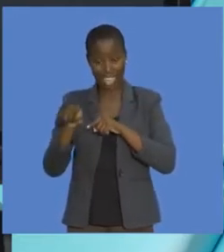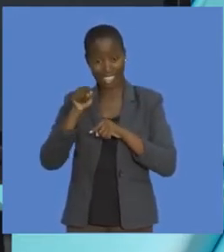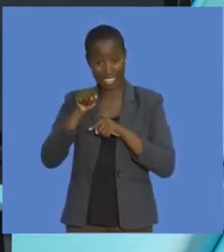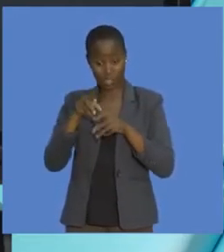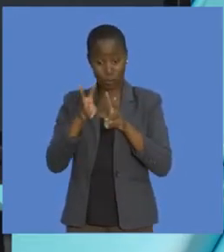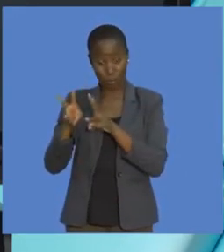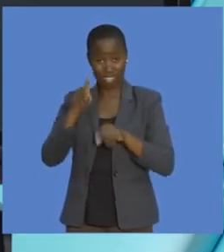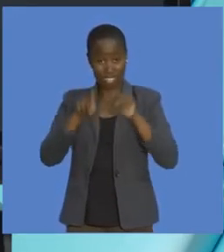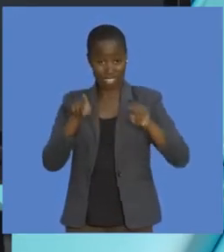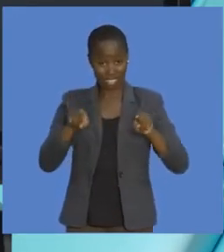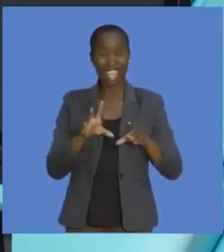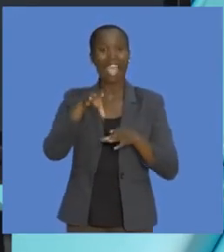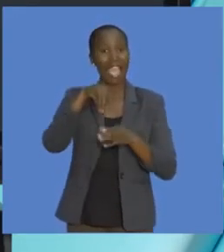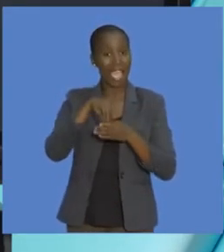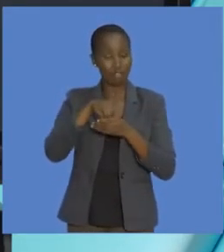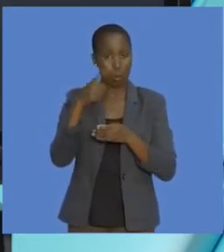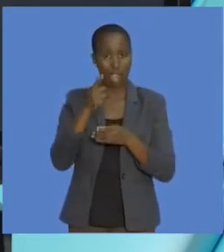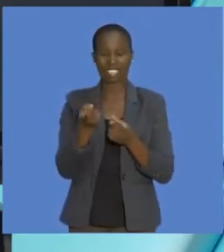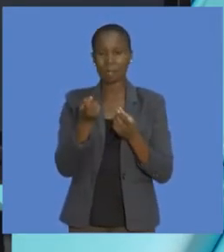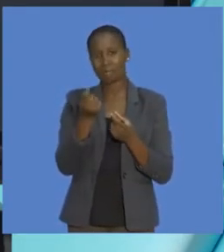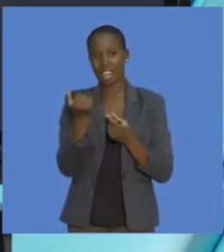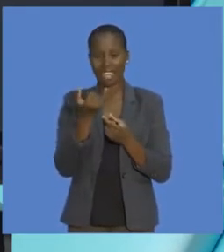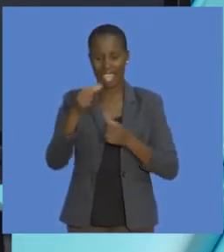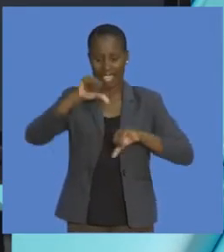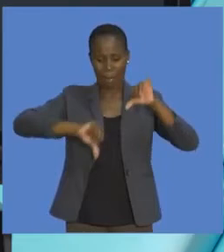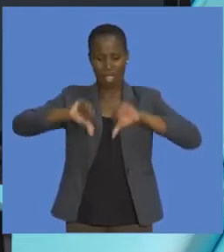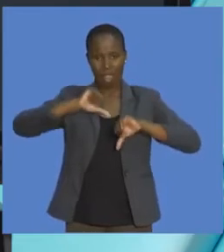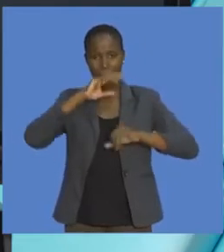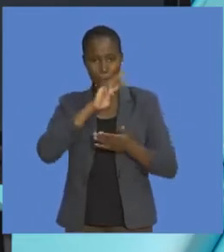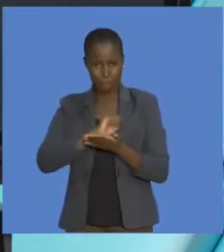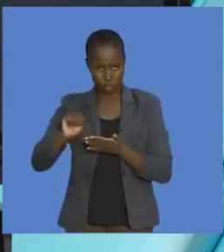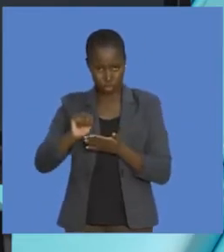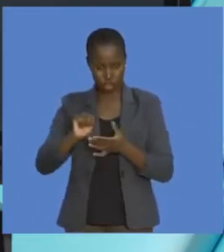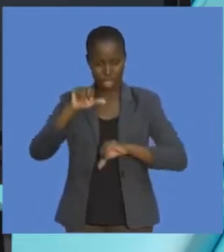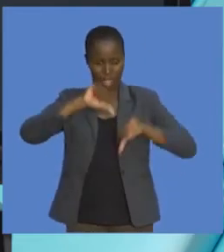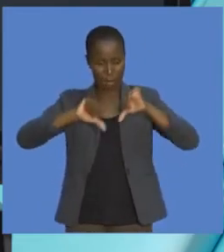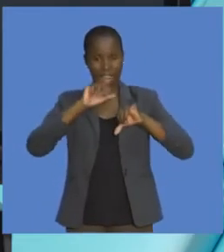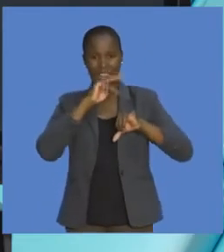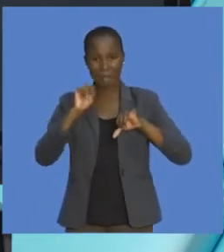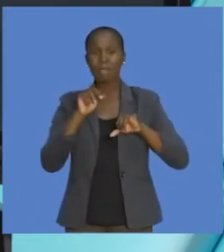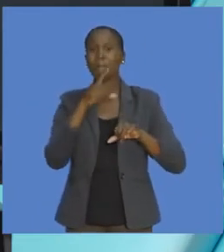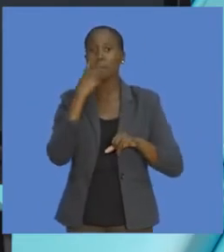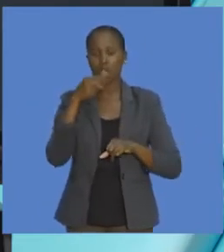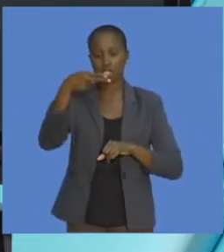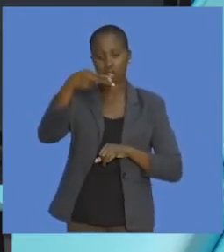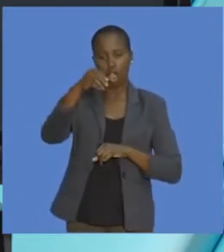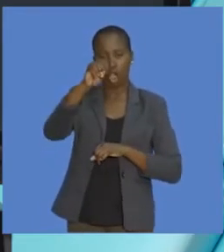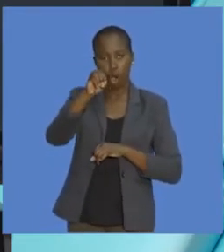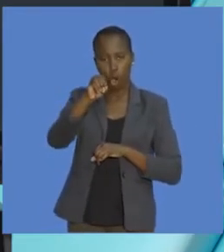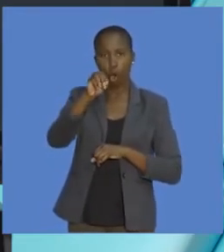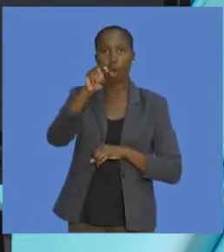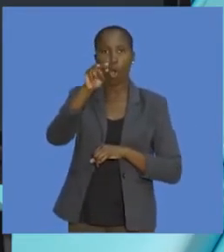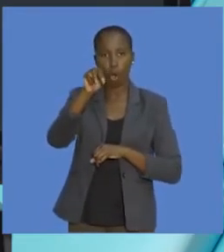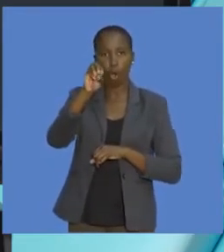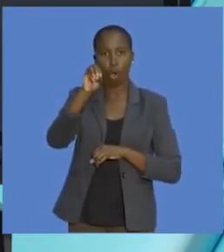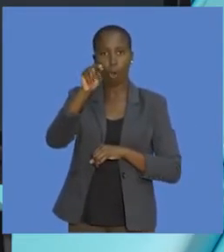hormones. Hormones are your chemical messengers that travel in the bloodstream. And if you think about that process,